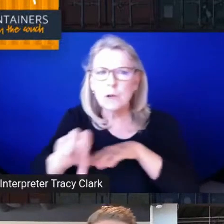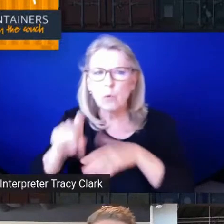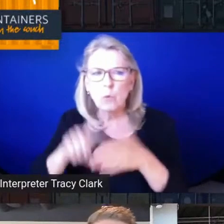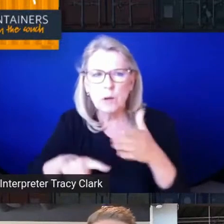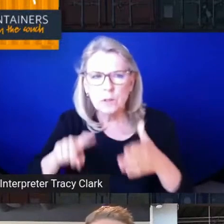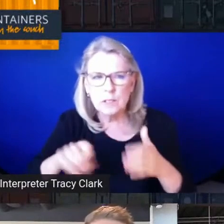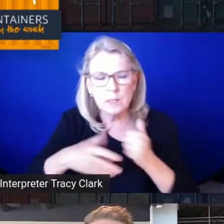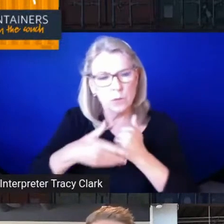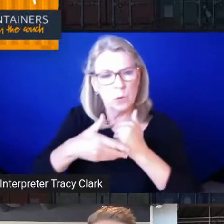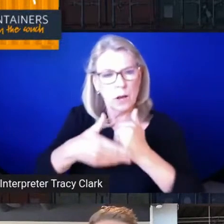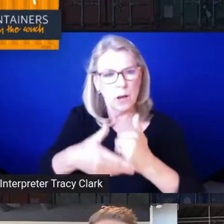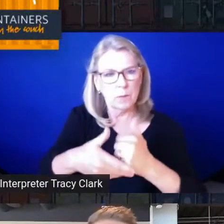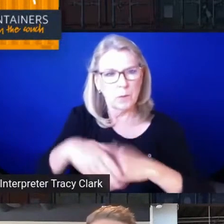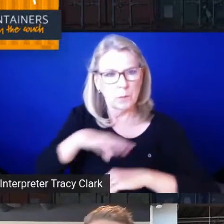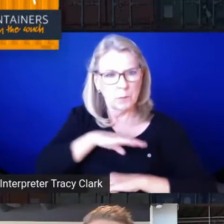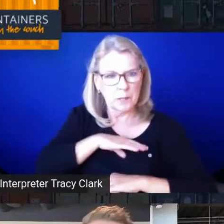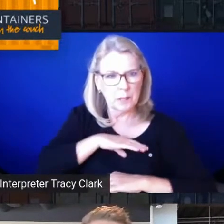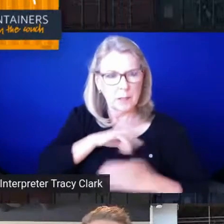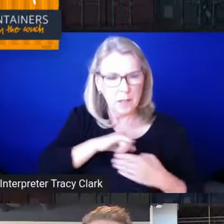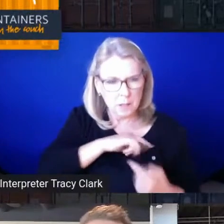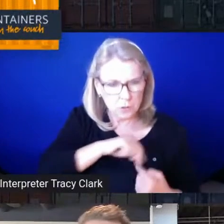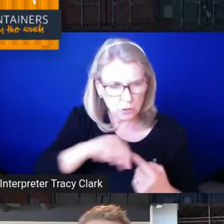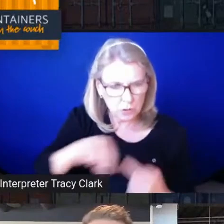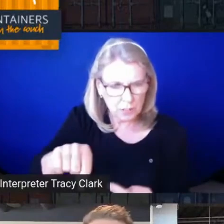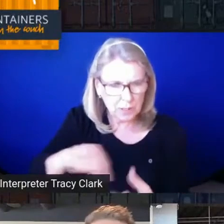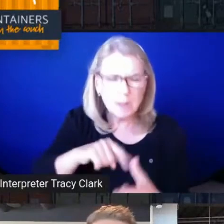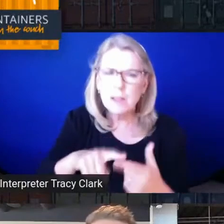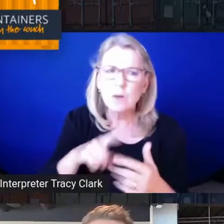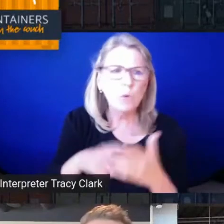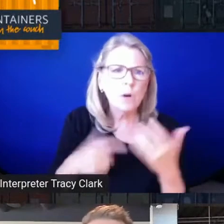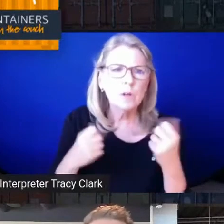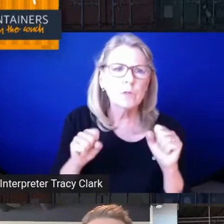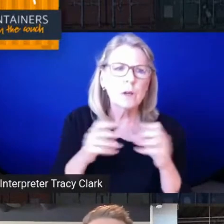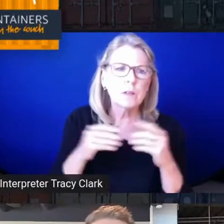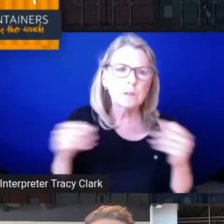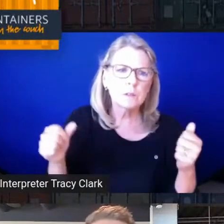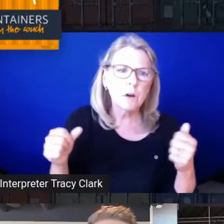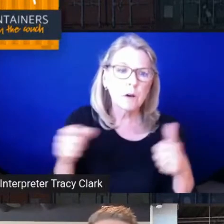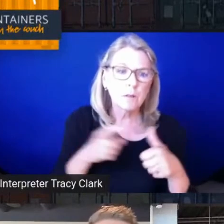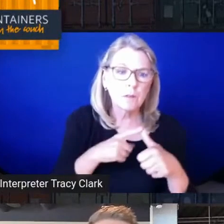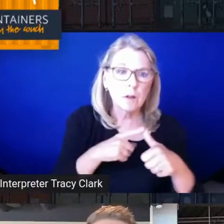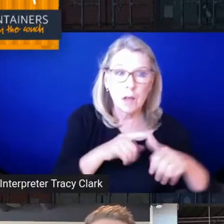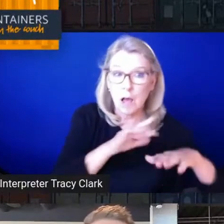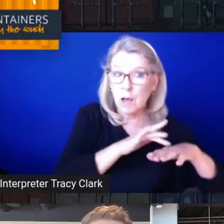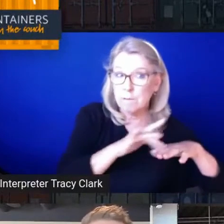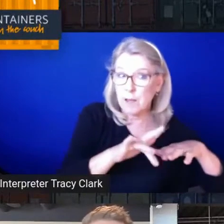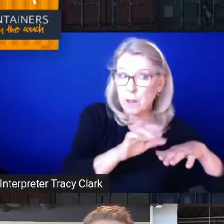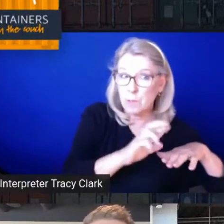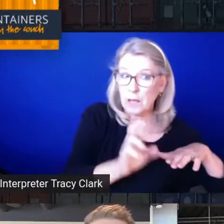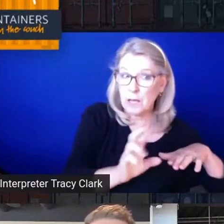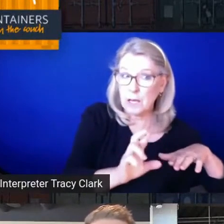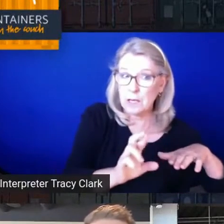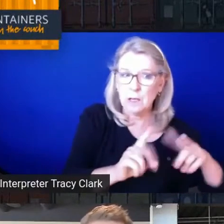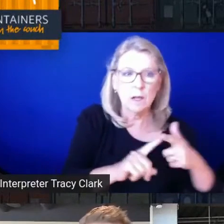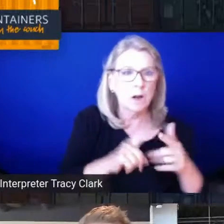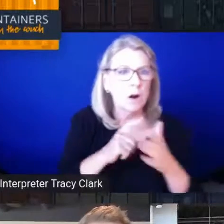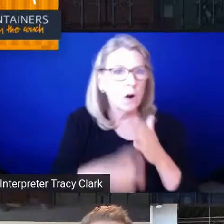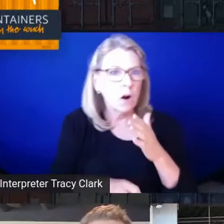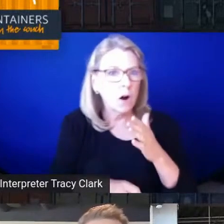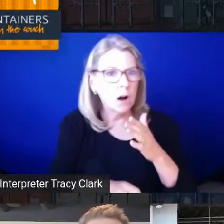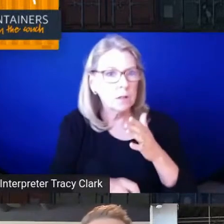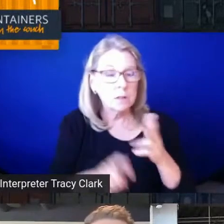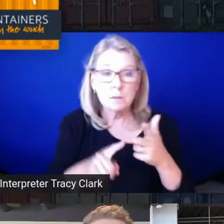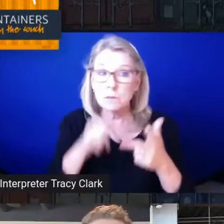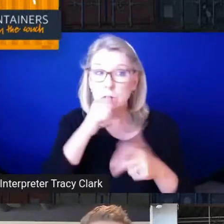like decide what you're trying to solve. Is it availability? Is it cost? Is it security? You know, like, is it just a, you know, you want to move faster and ship stuff?